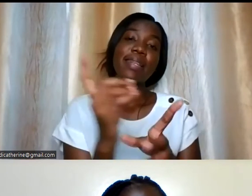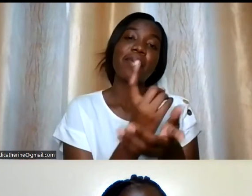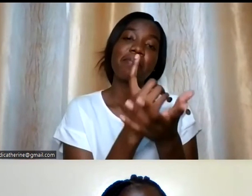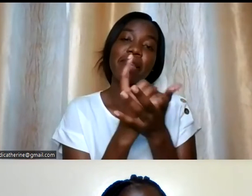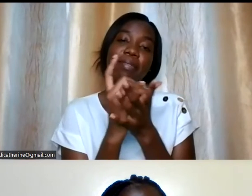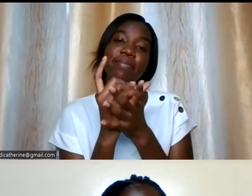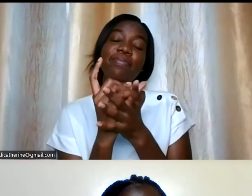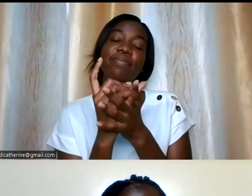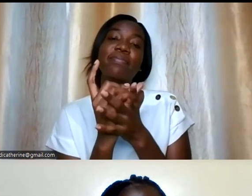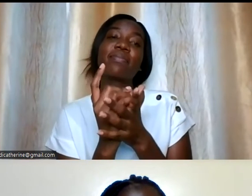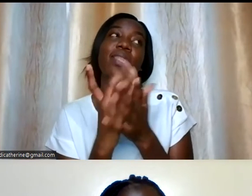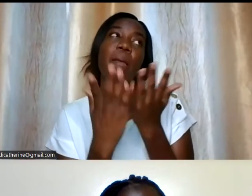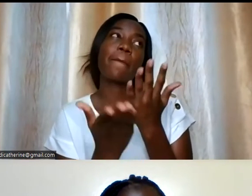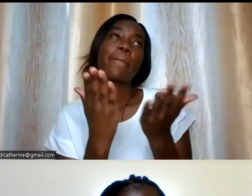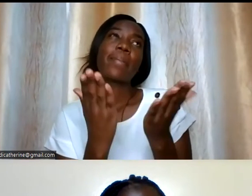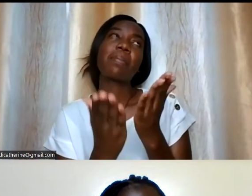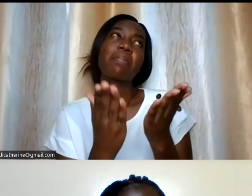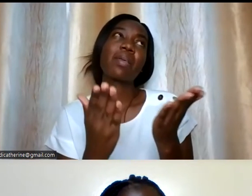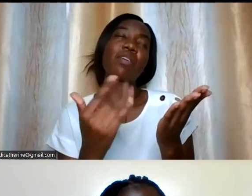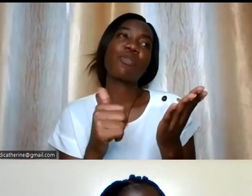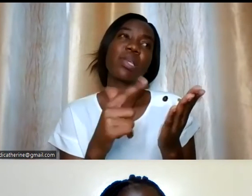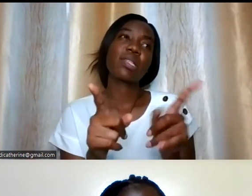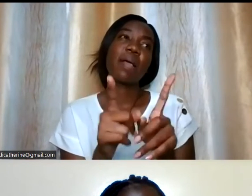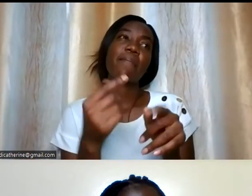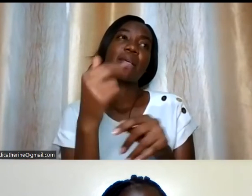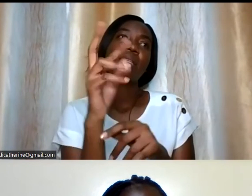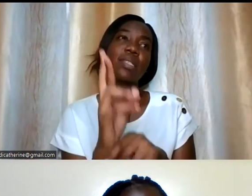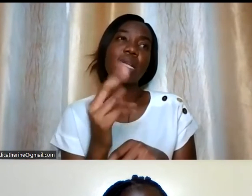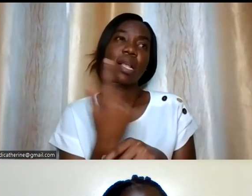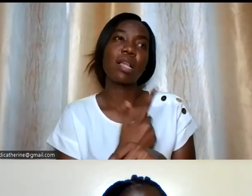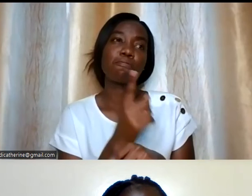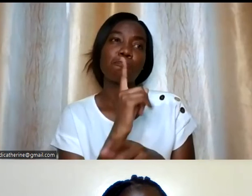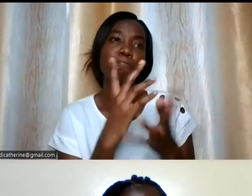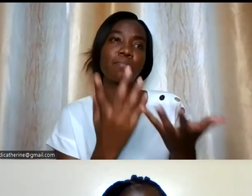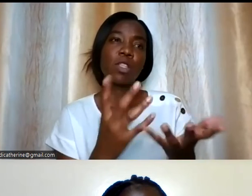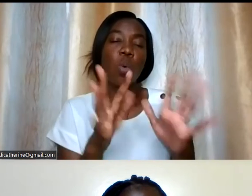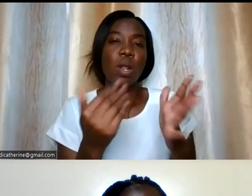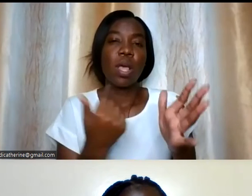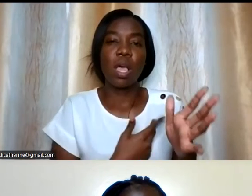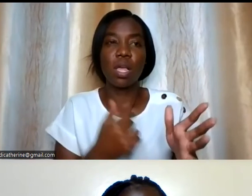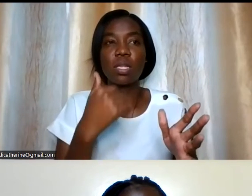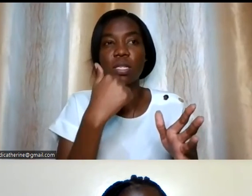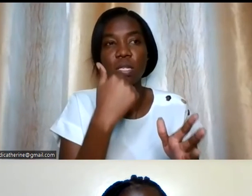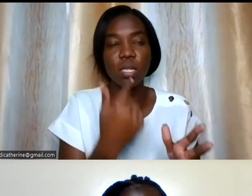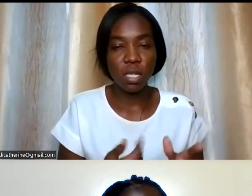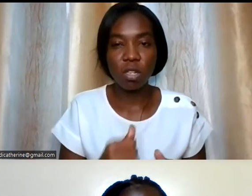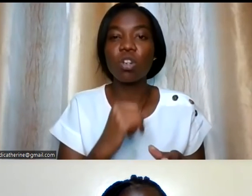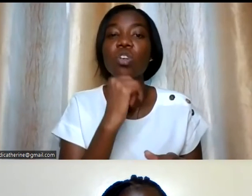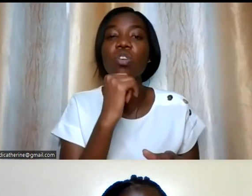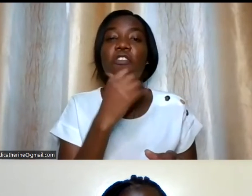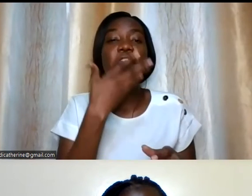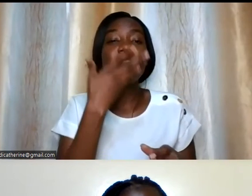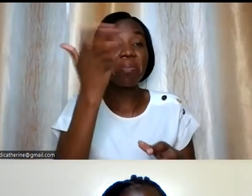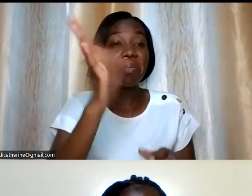Either we as HRs will claim that or will mention that we don't get feedback, and